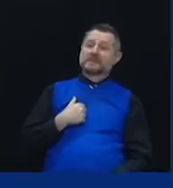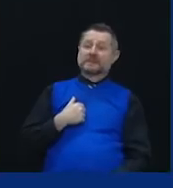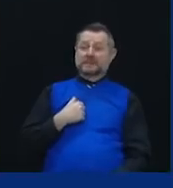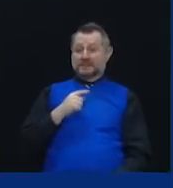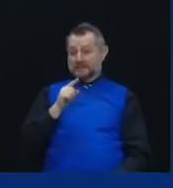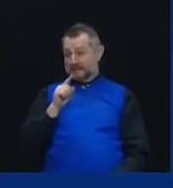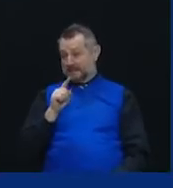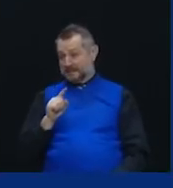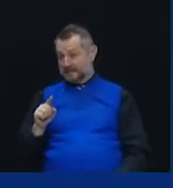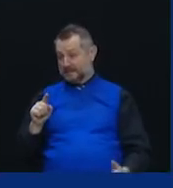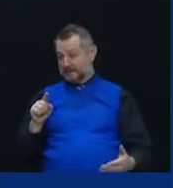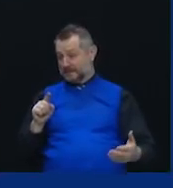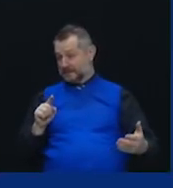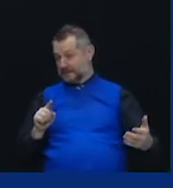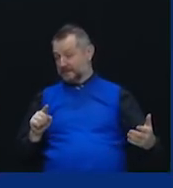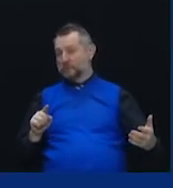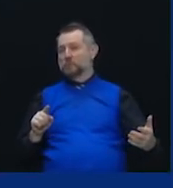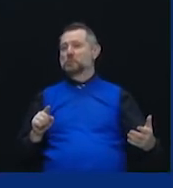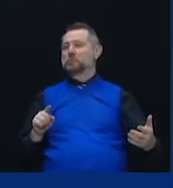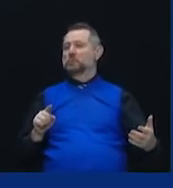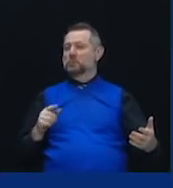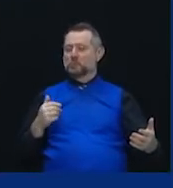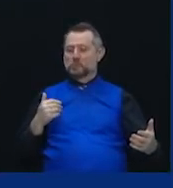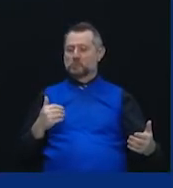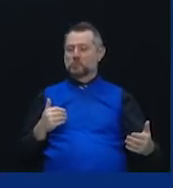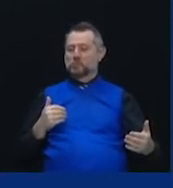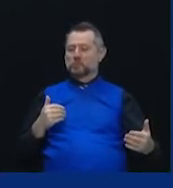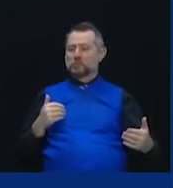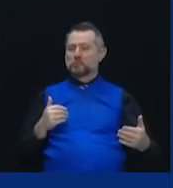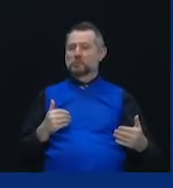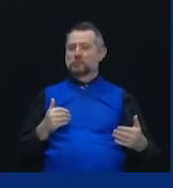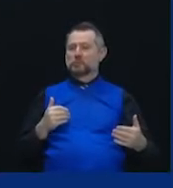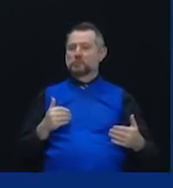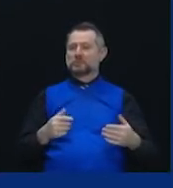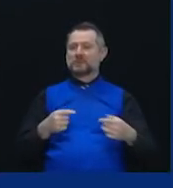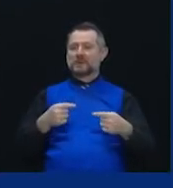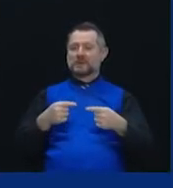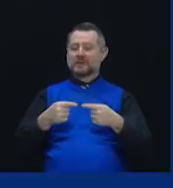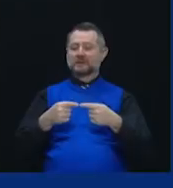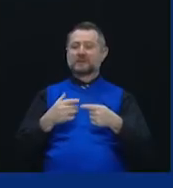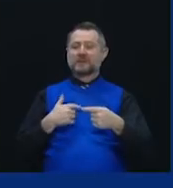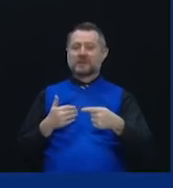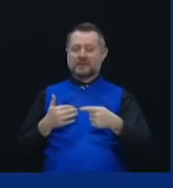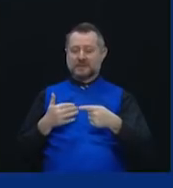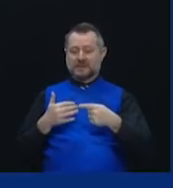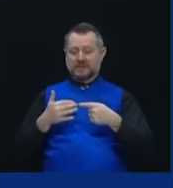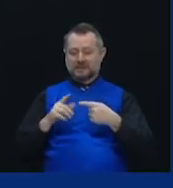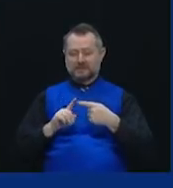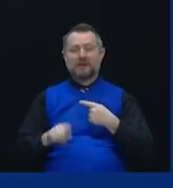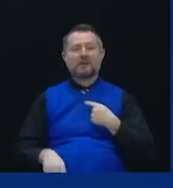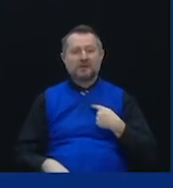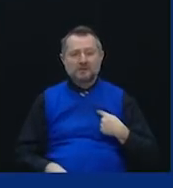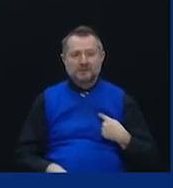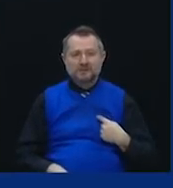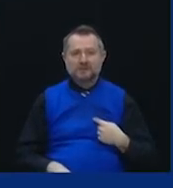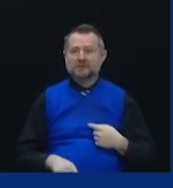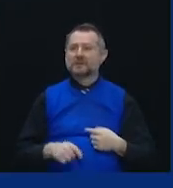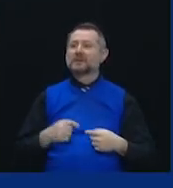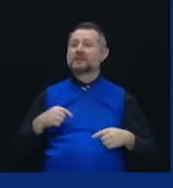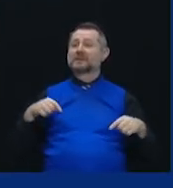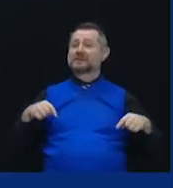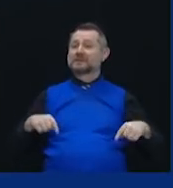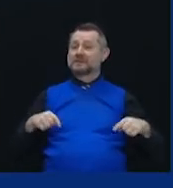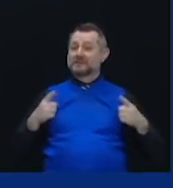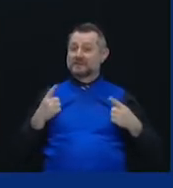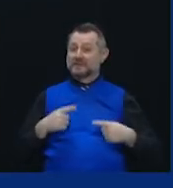little closer to the end of this crisis. Our success isn't simply because of what New York State has done.